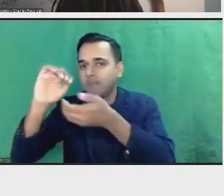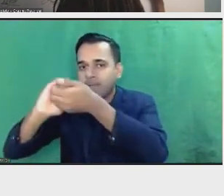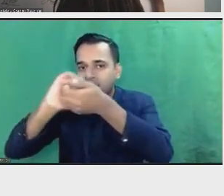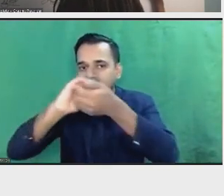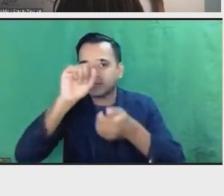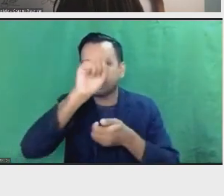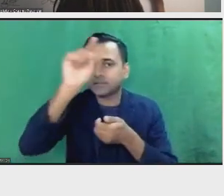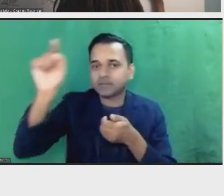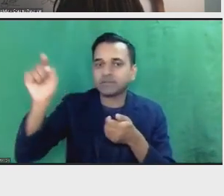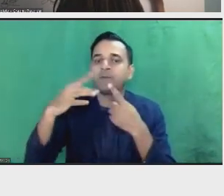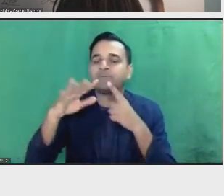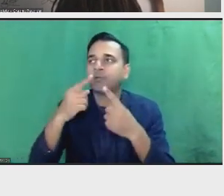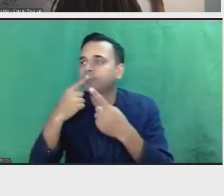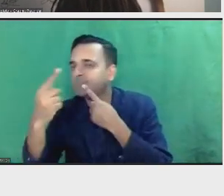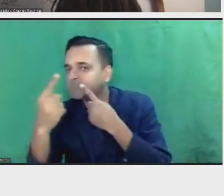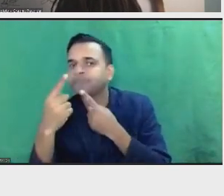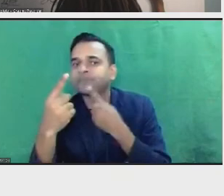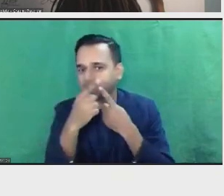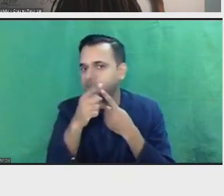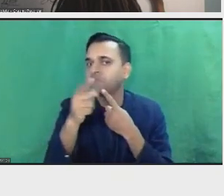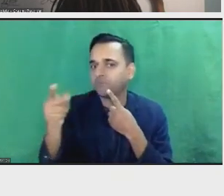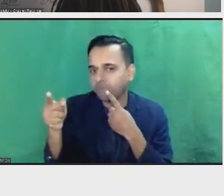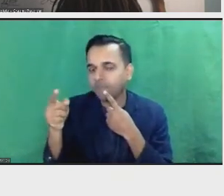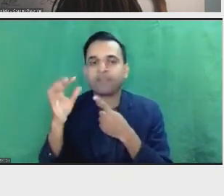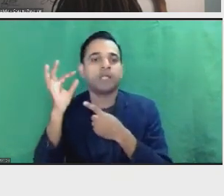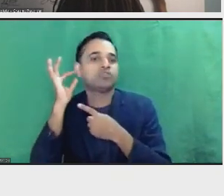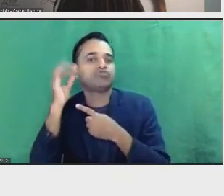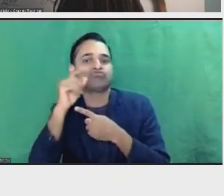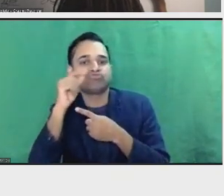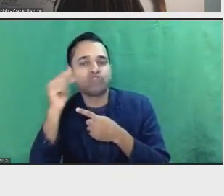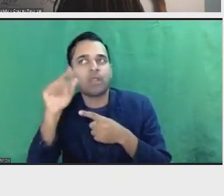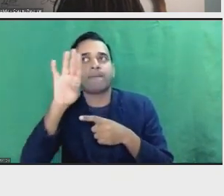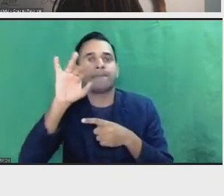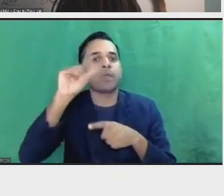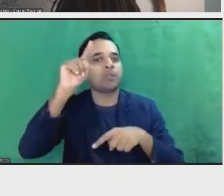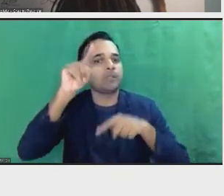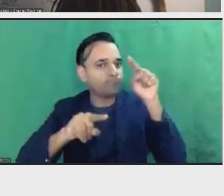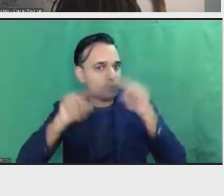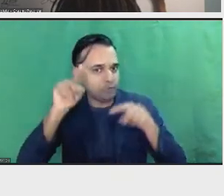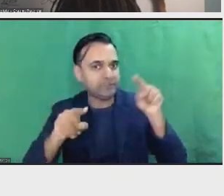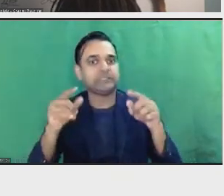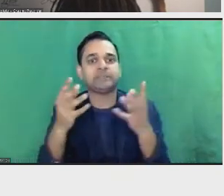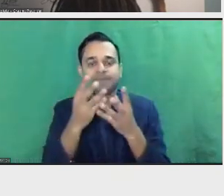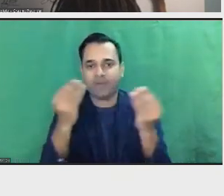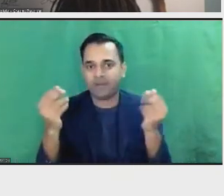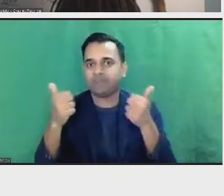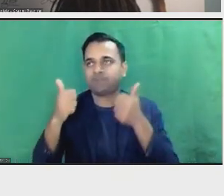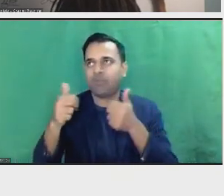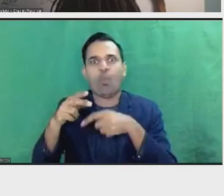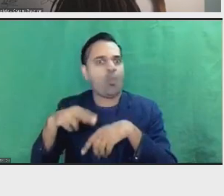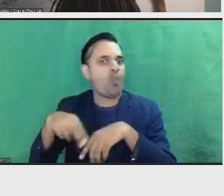that we are very pleased to announce that we have a new support and partnership then with Women for